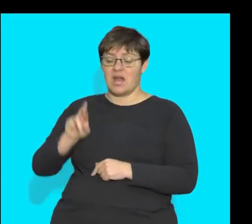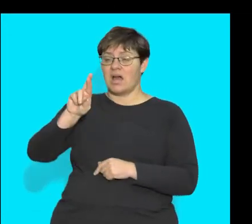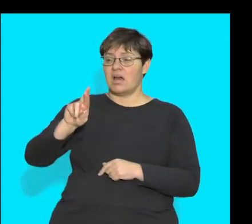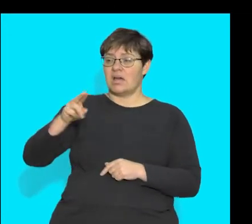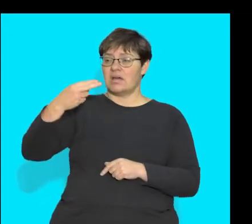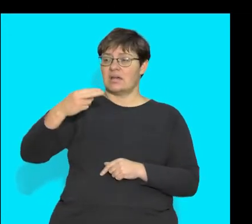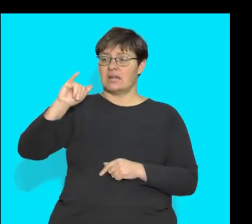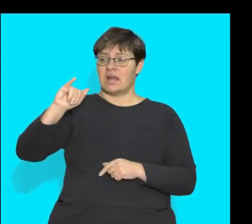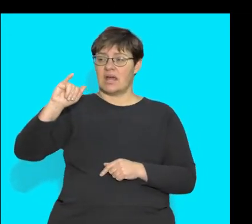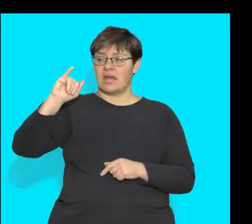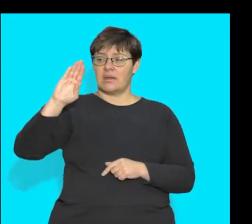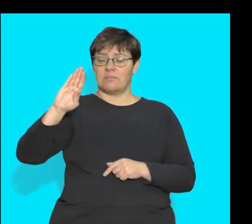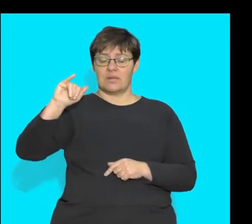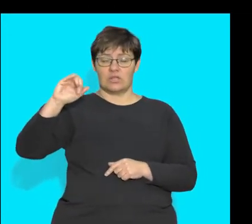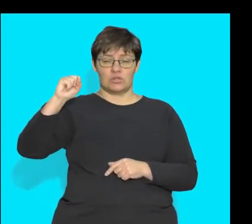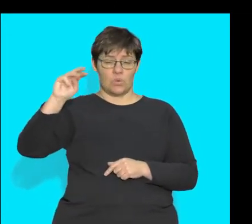ribosomes make